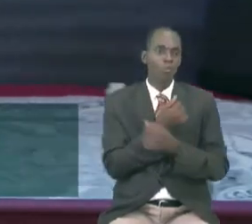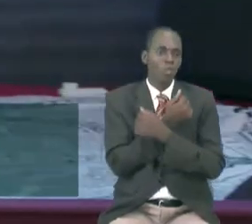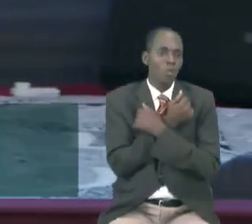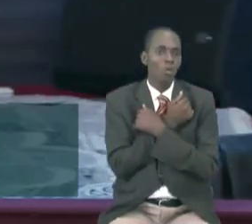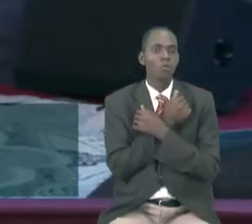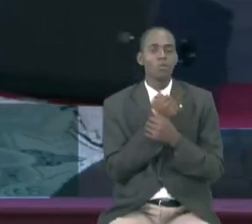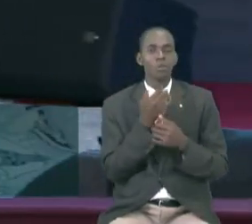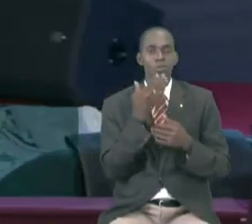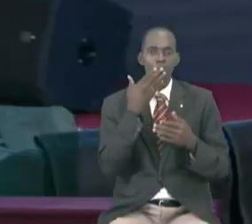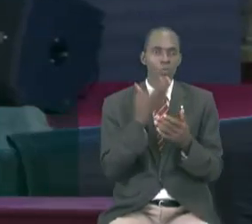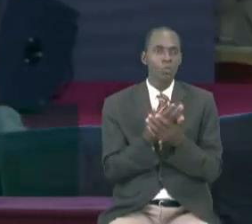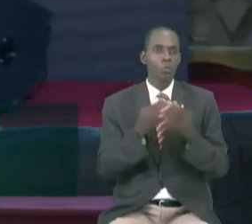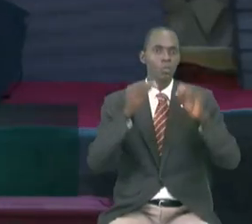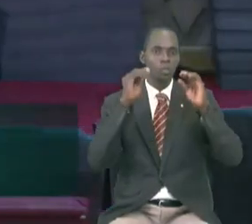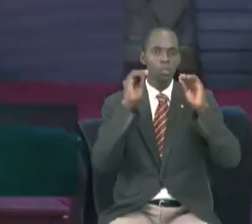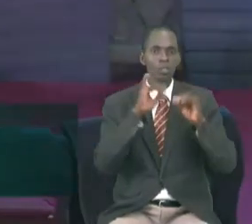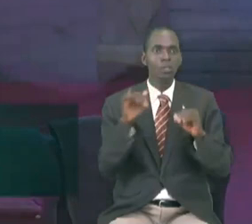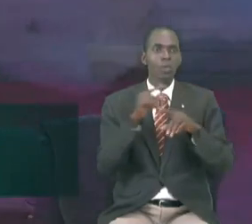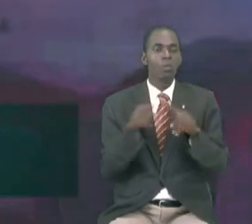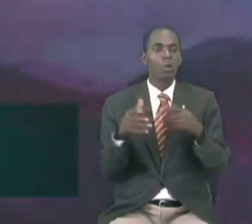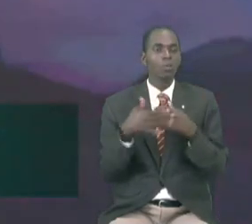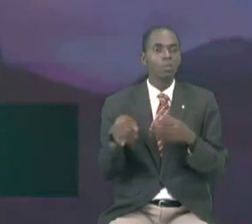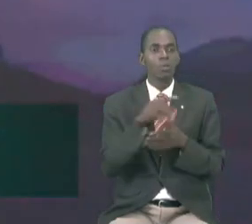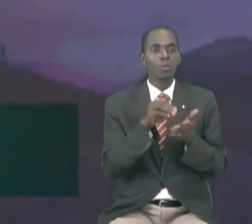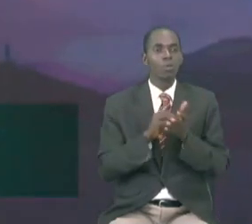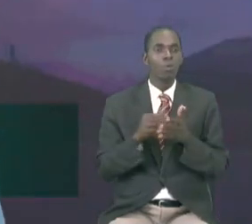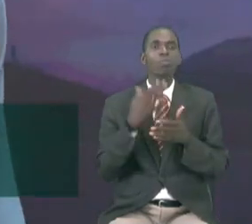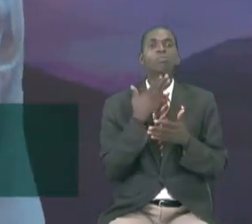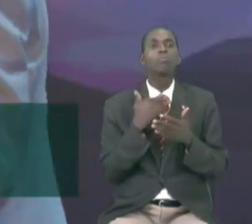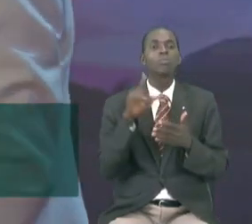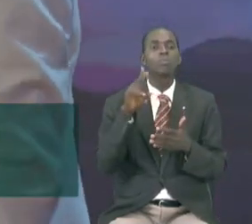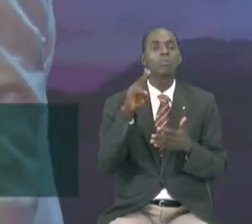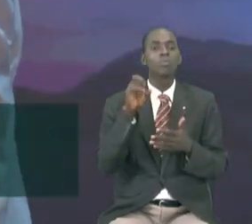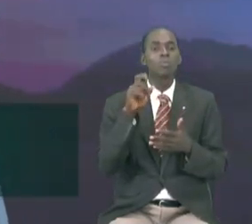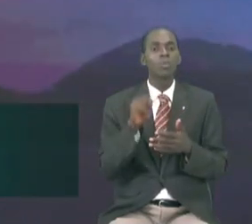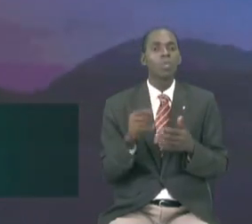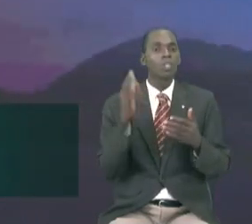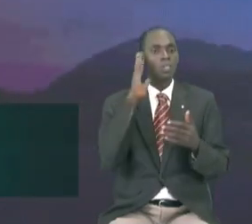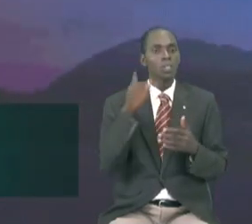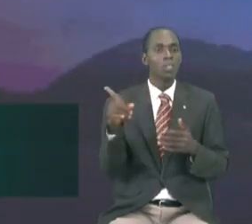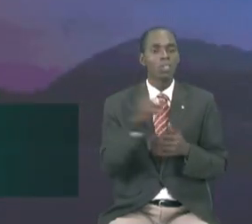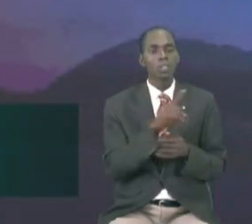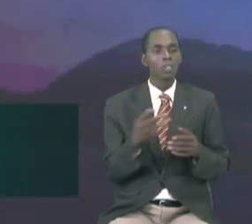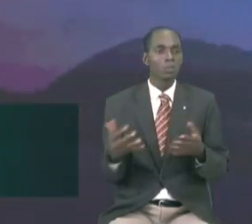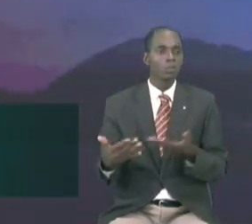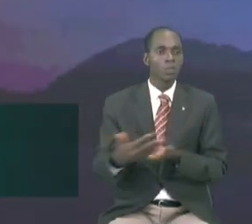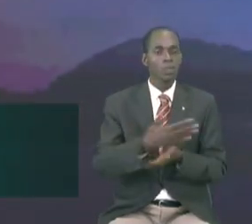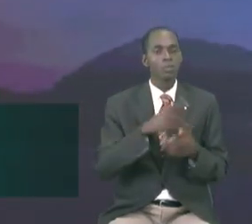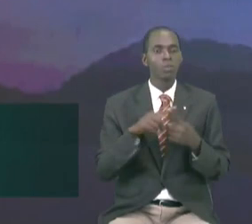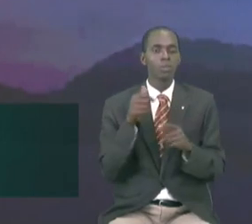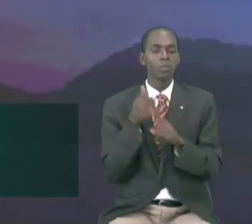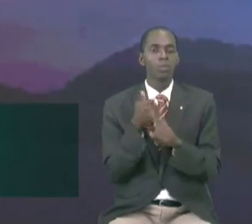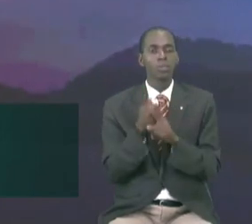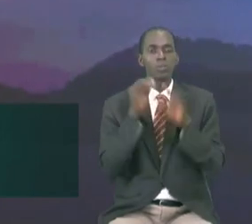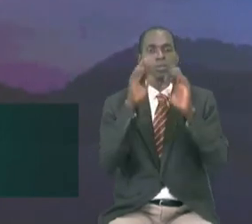itching ears. Then in verse 4 it says, they shall turn away their ears from the truth, and they